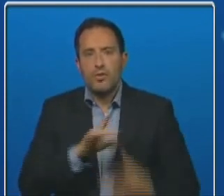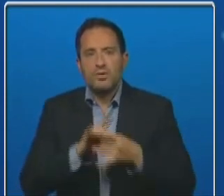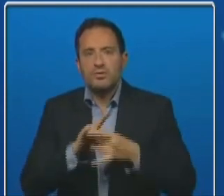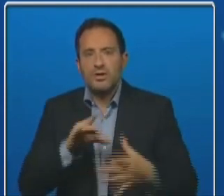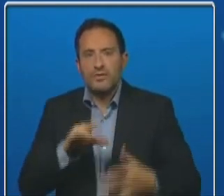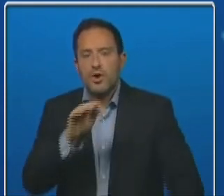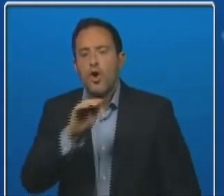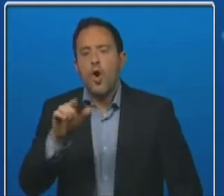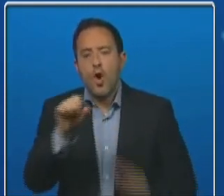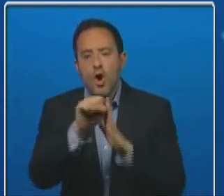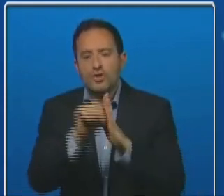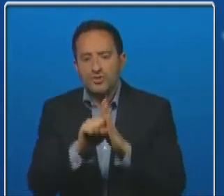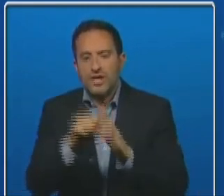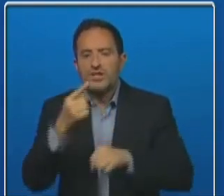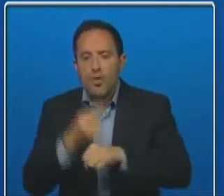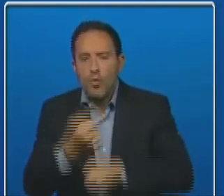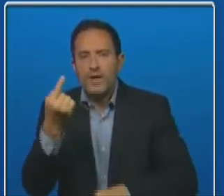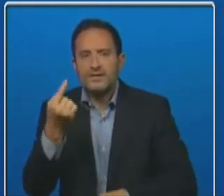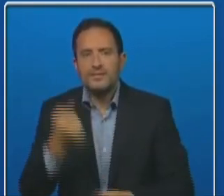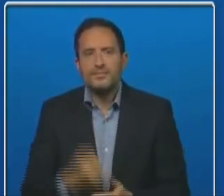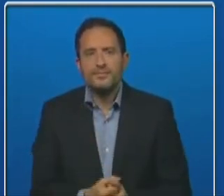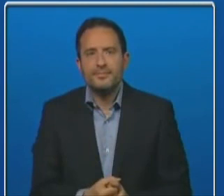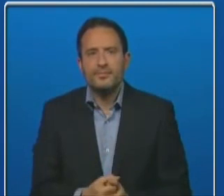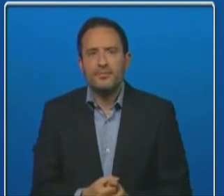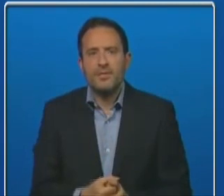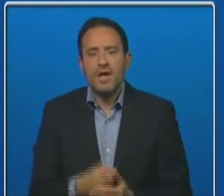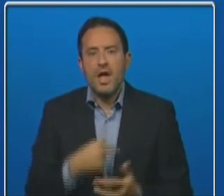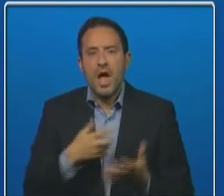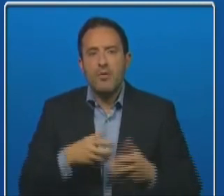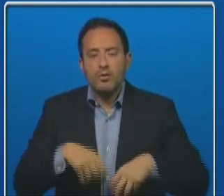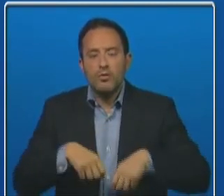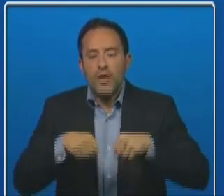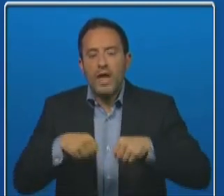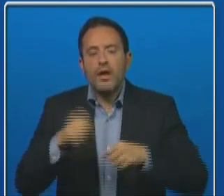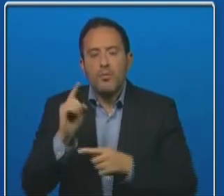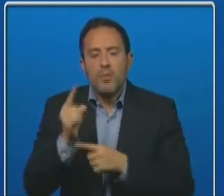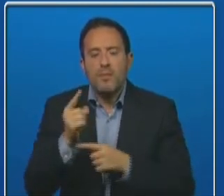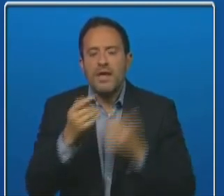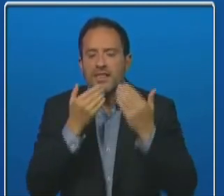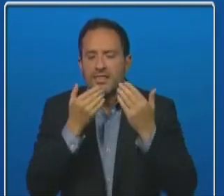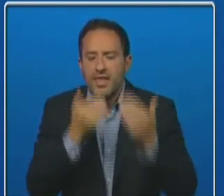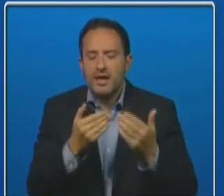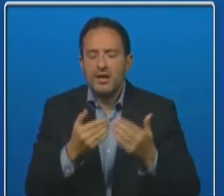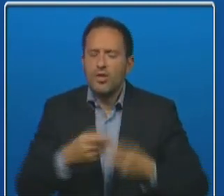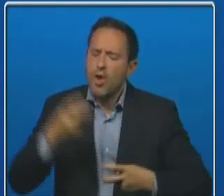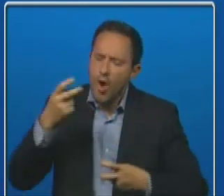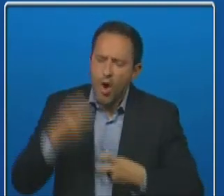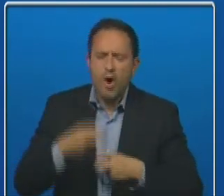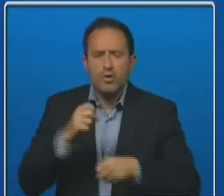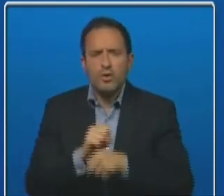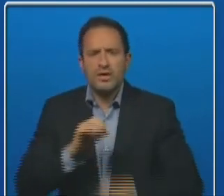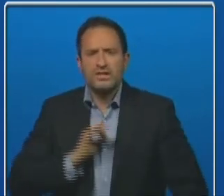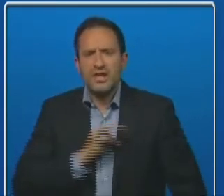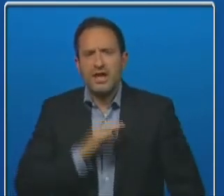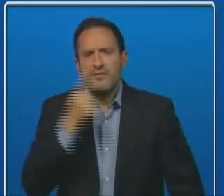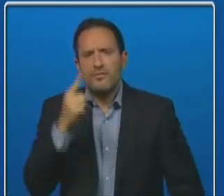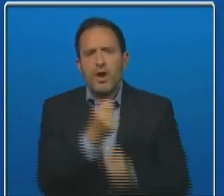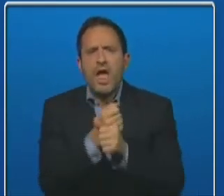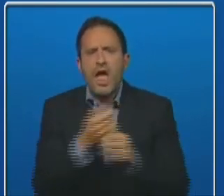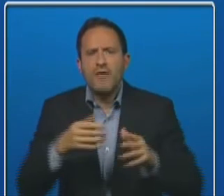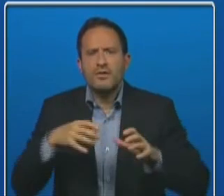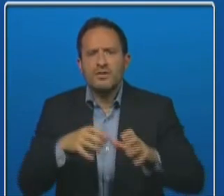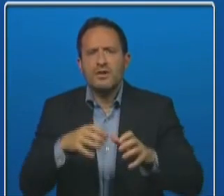flow basis. Finally, I want to take a moment again to thank our tireless, hardworking staff for everything they have done to